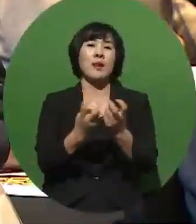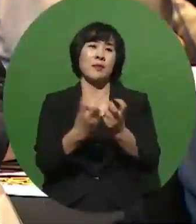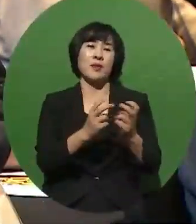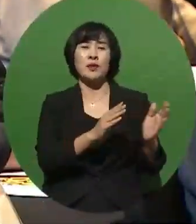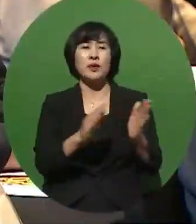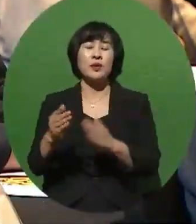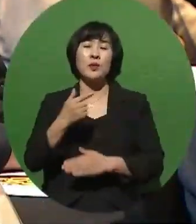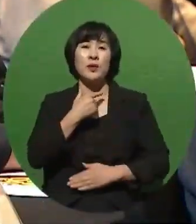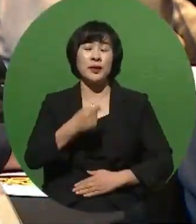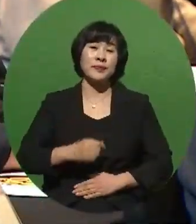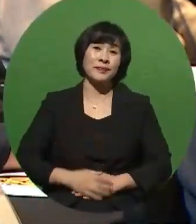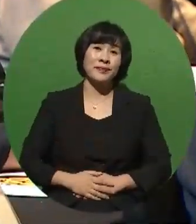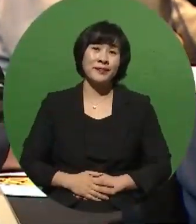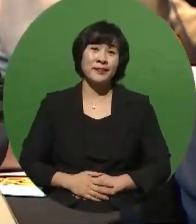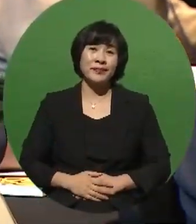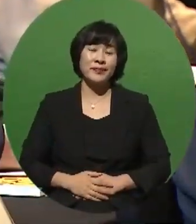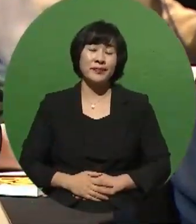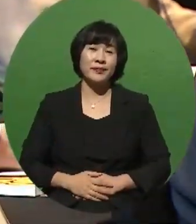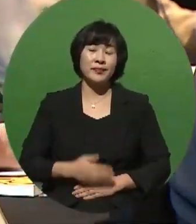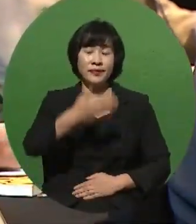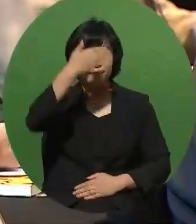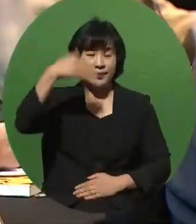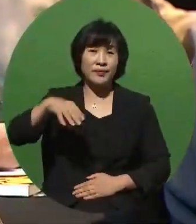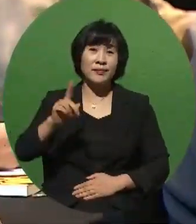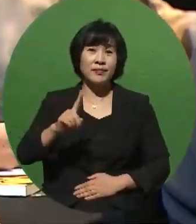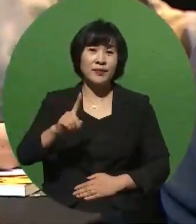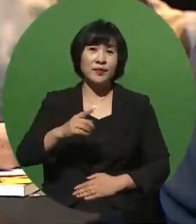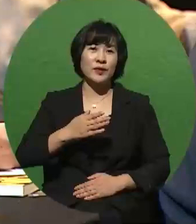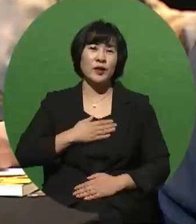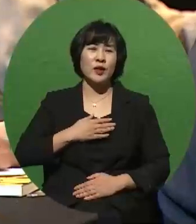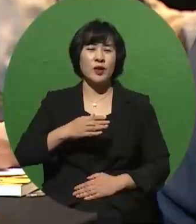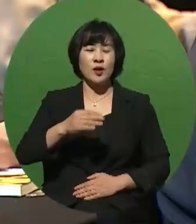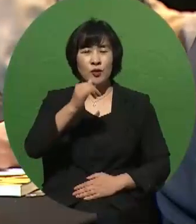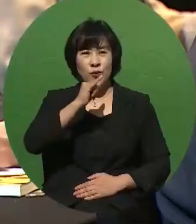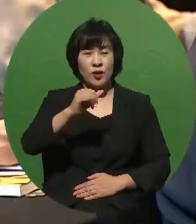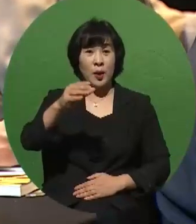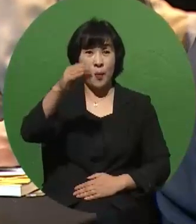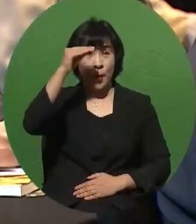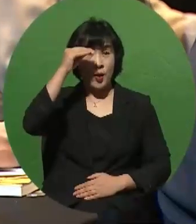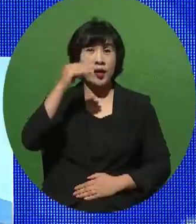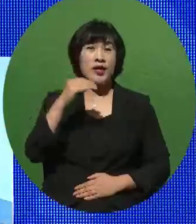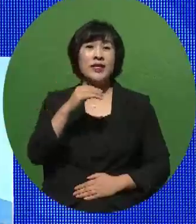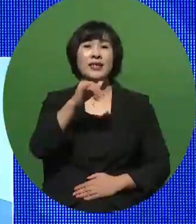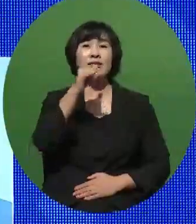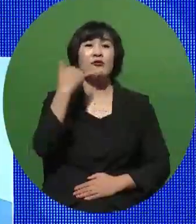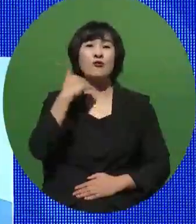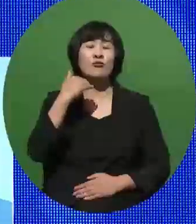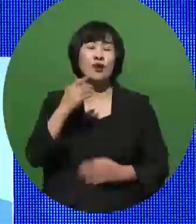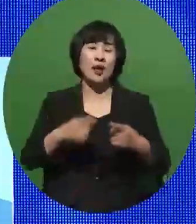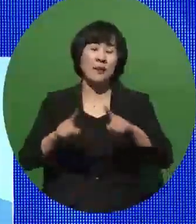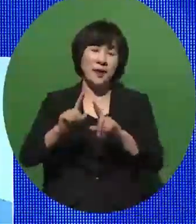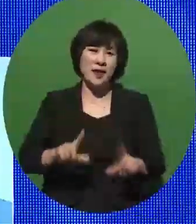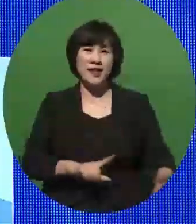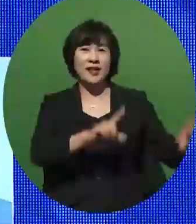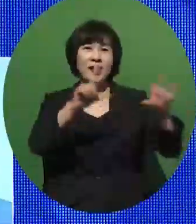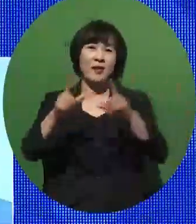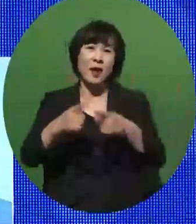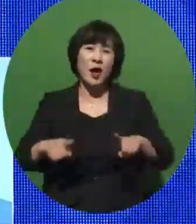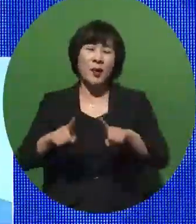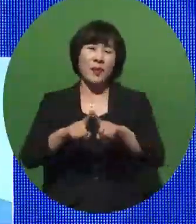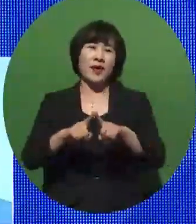has created and present a vision and ideas for the restoration of the earth and peace for